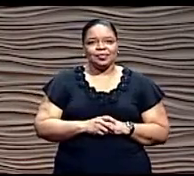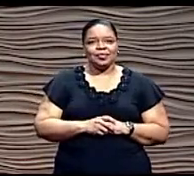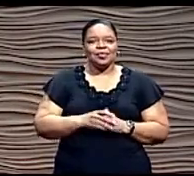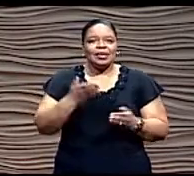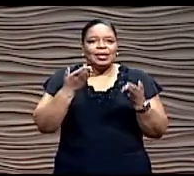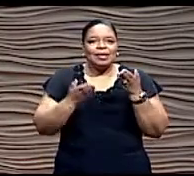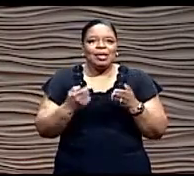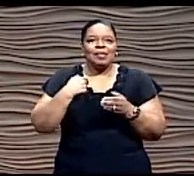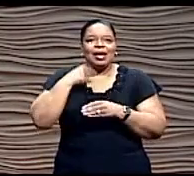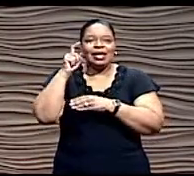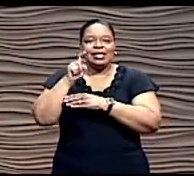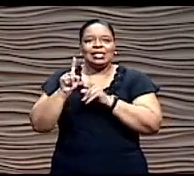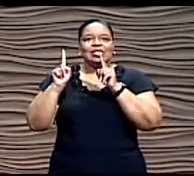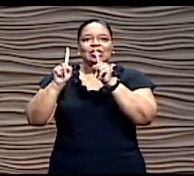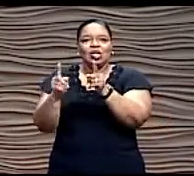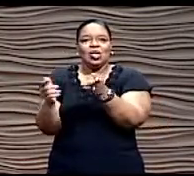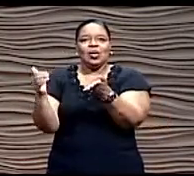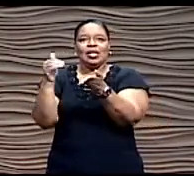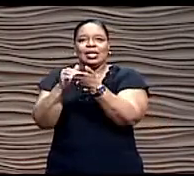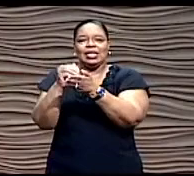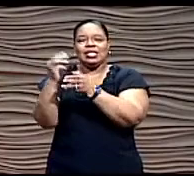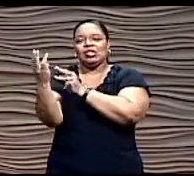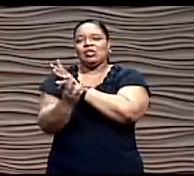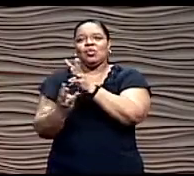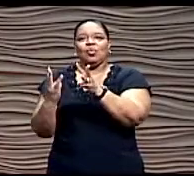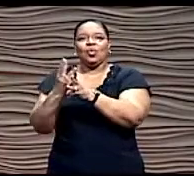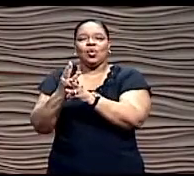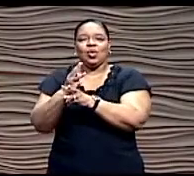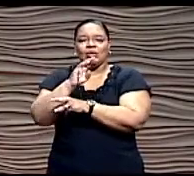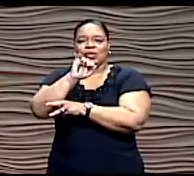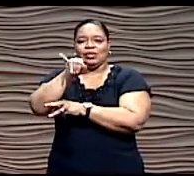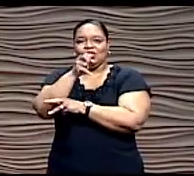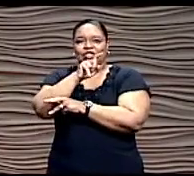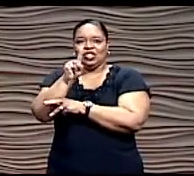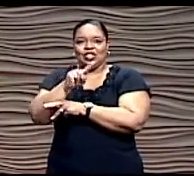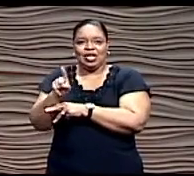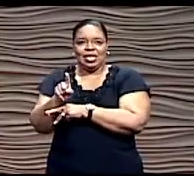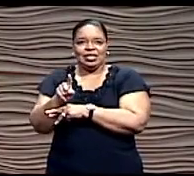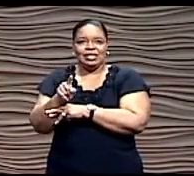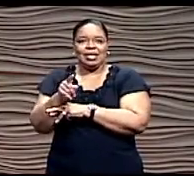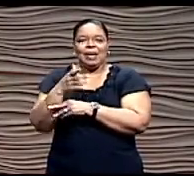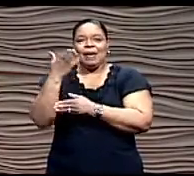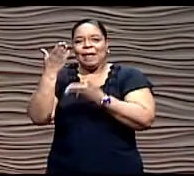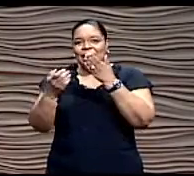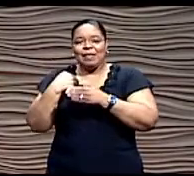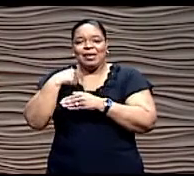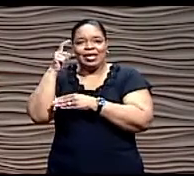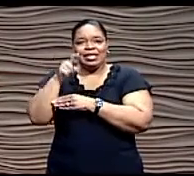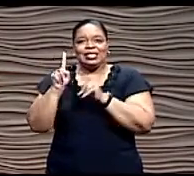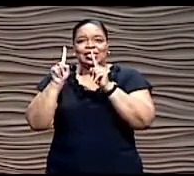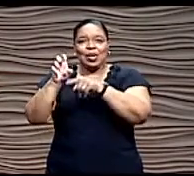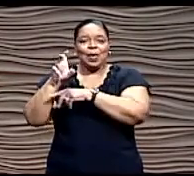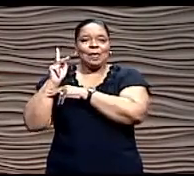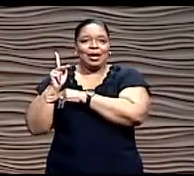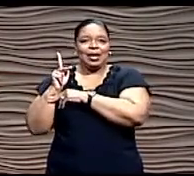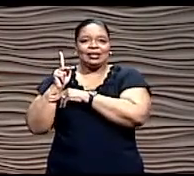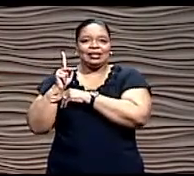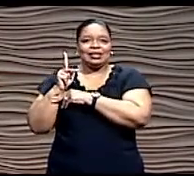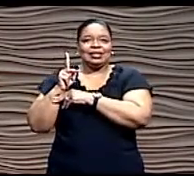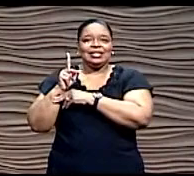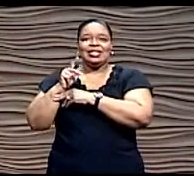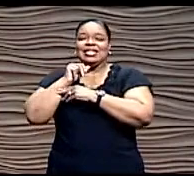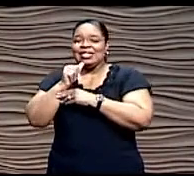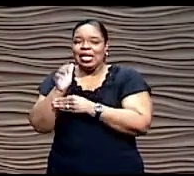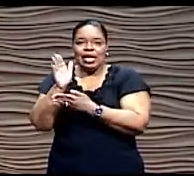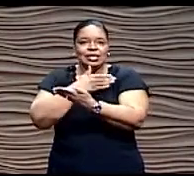maybe I need to go back to the world of jazz. Maybe I need to go back to secular, if this